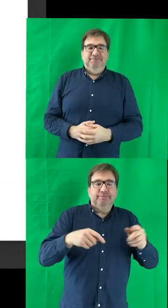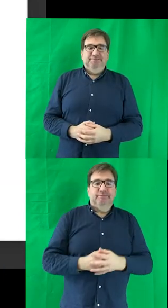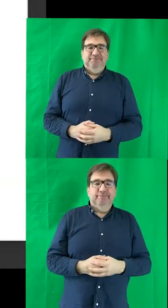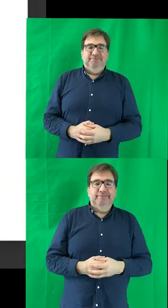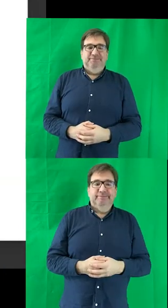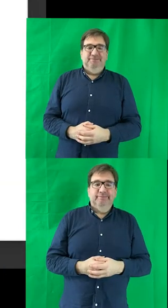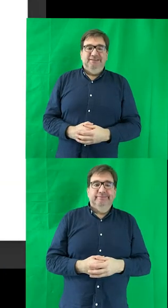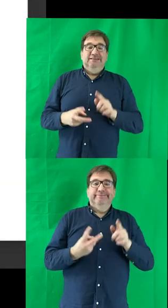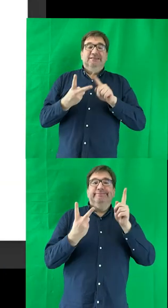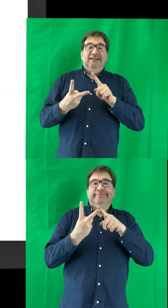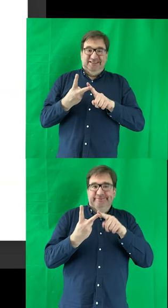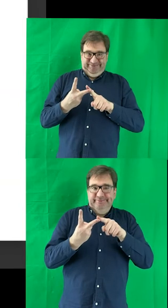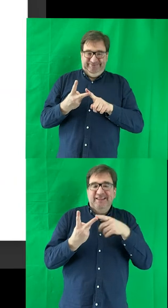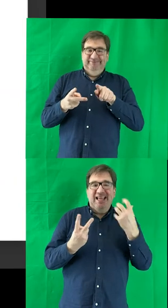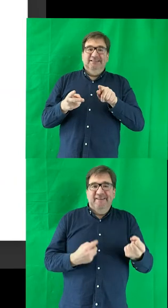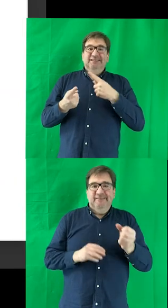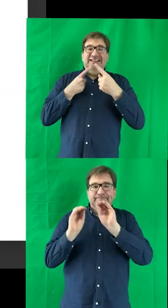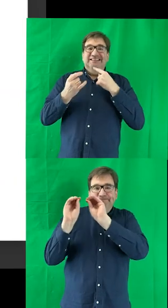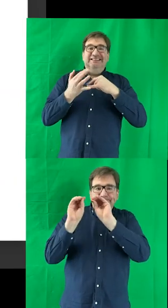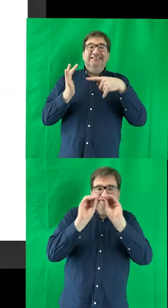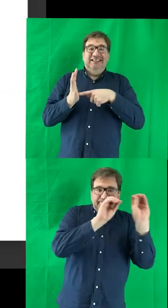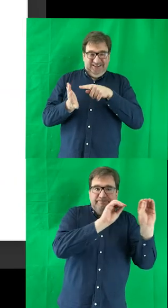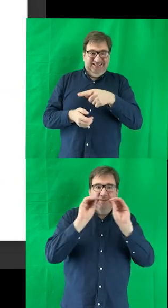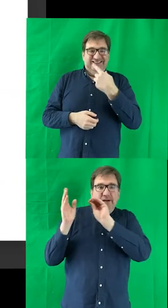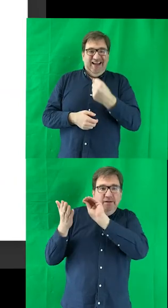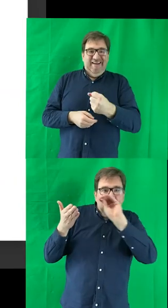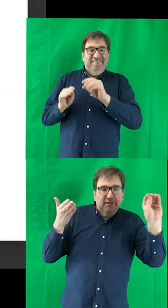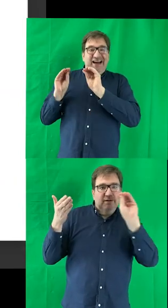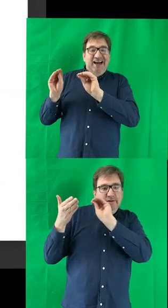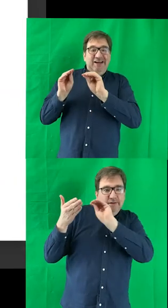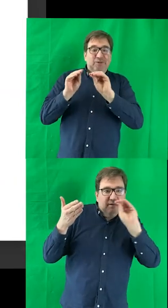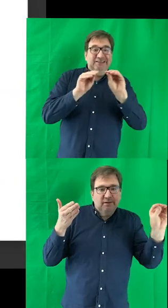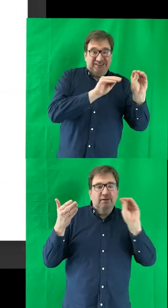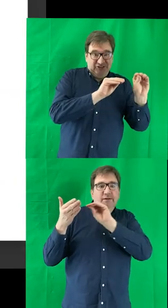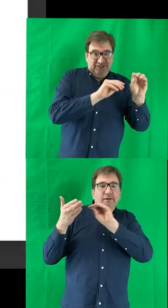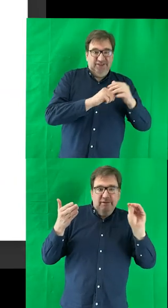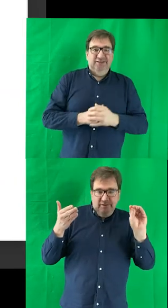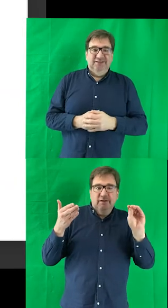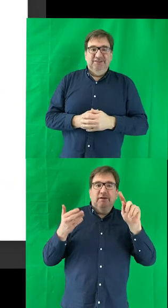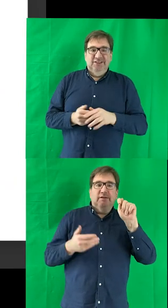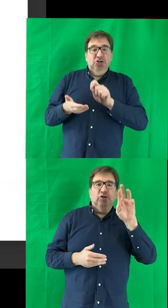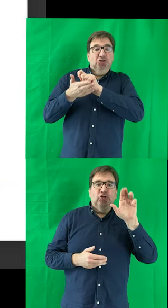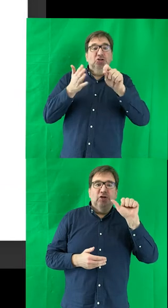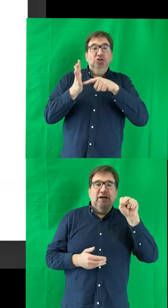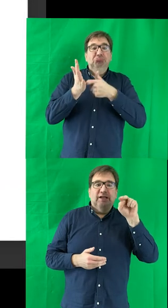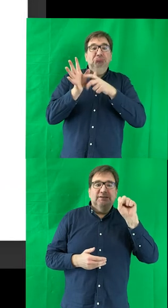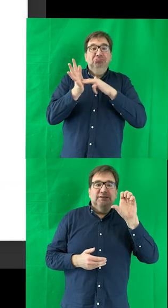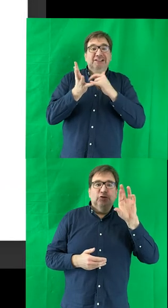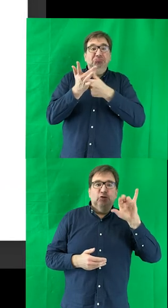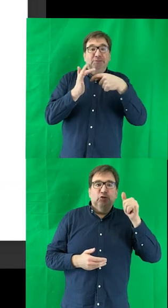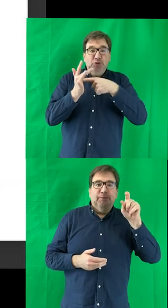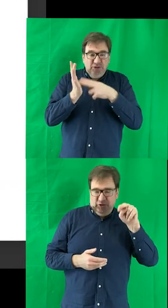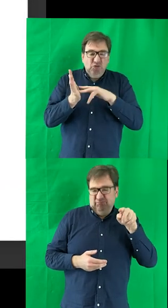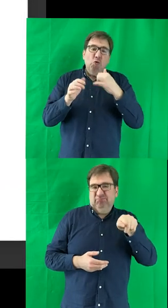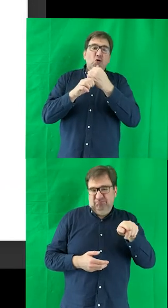reports. And secondly, the dataset consists of annotations, or I should say